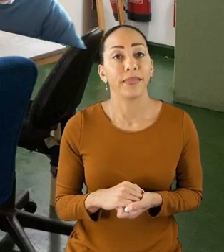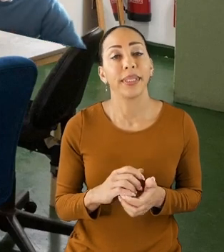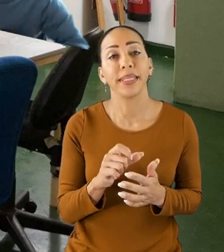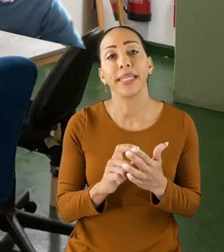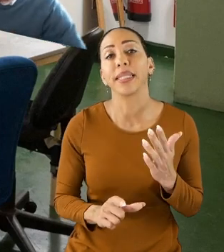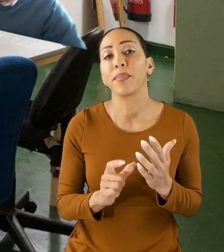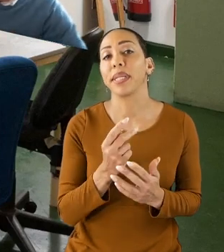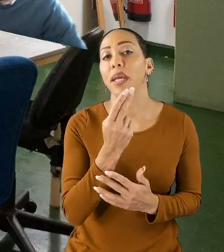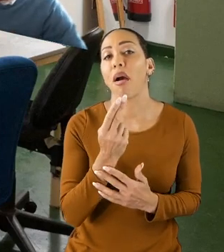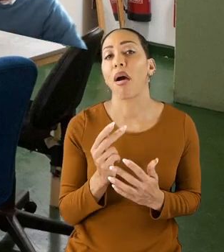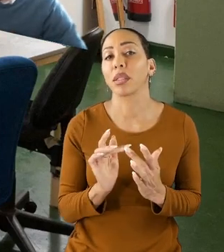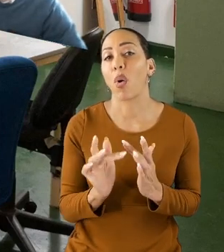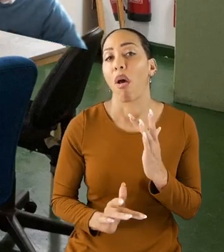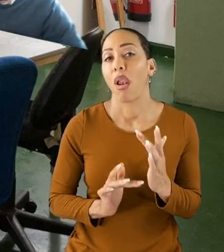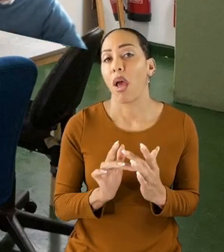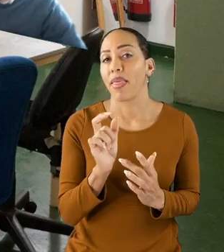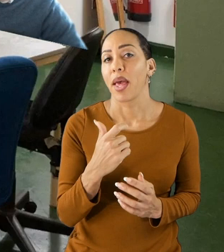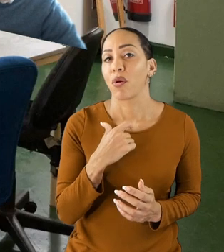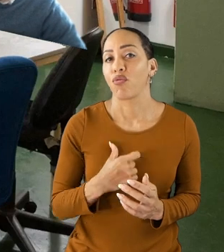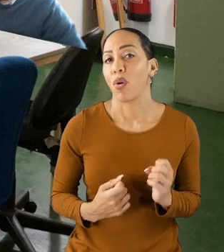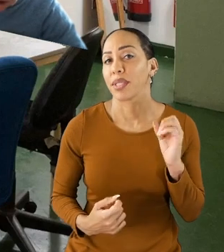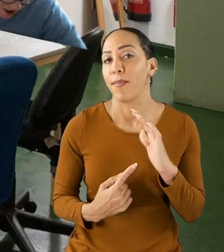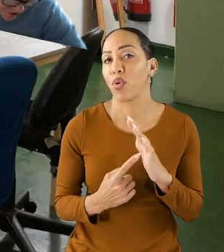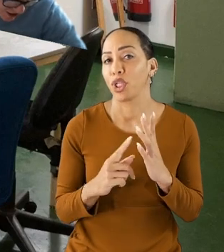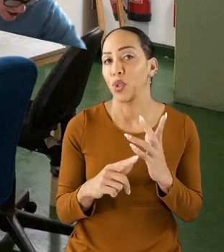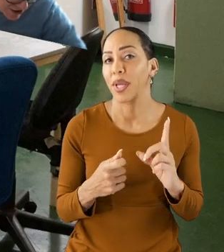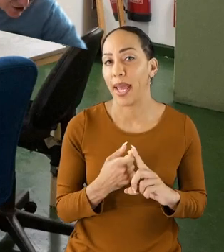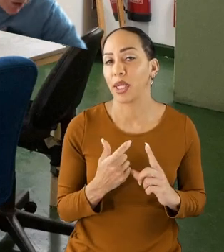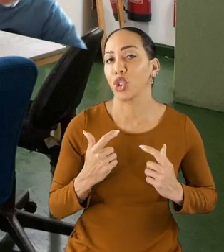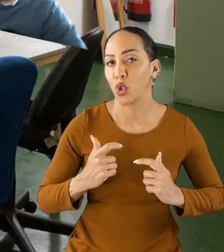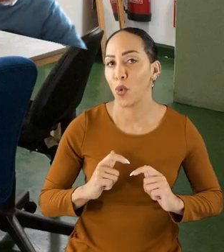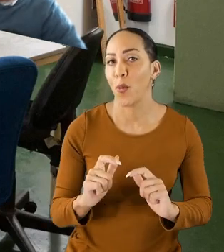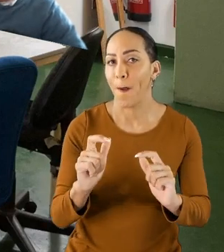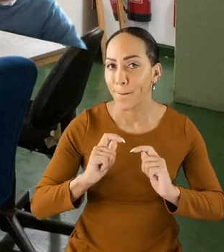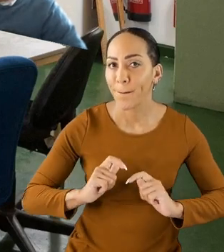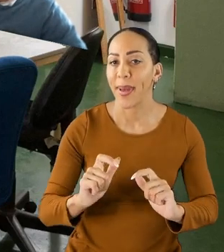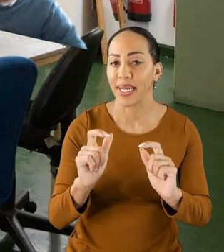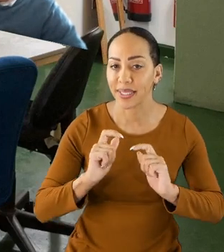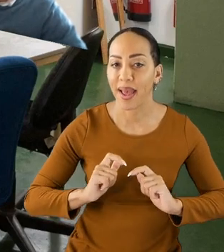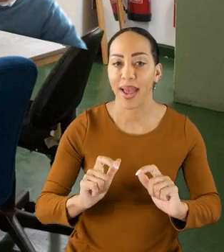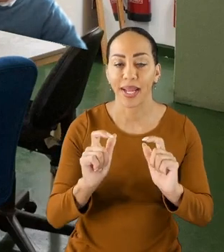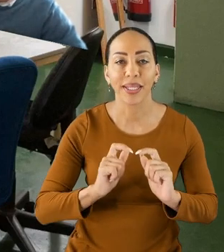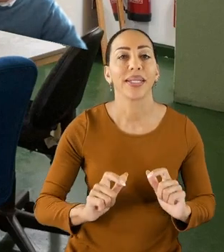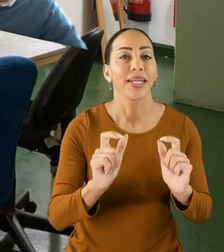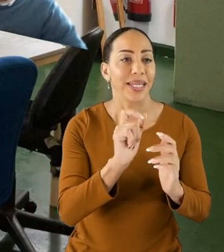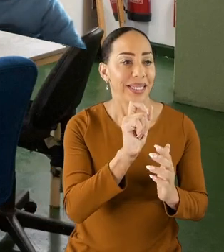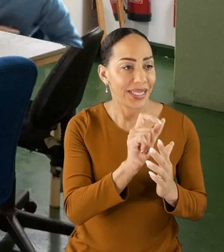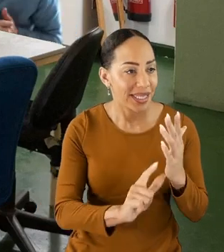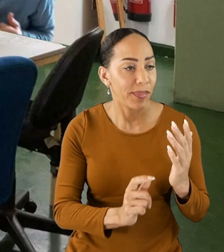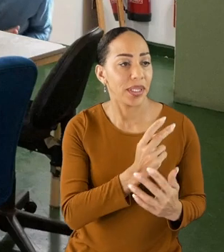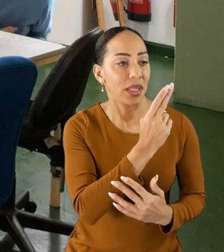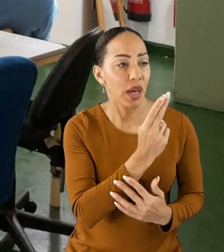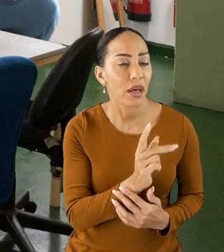think it's really the role of Disability Arts Online is crucial, actually, in the UK to